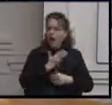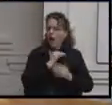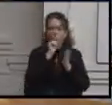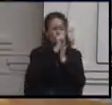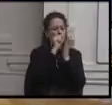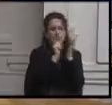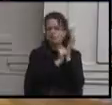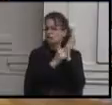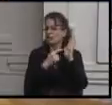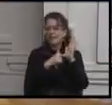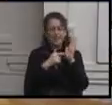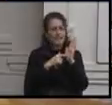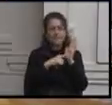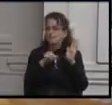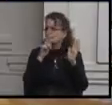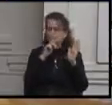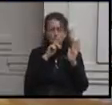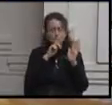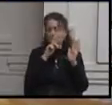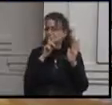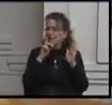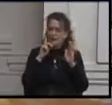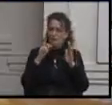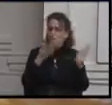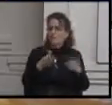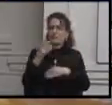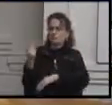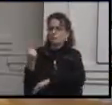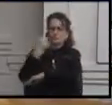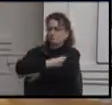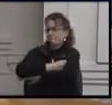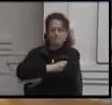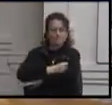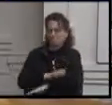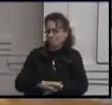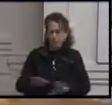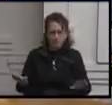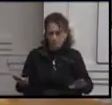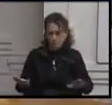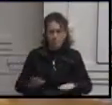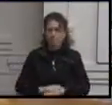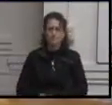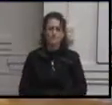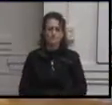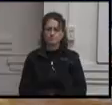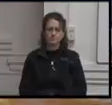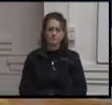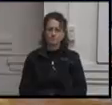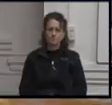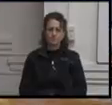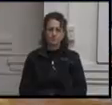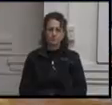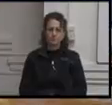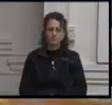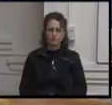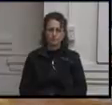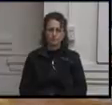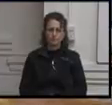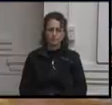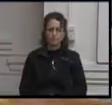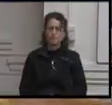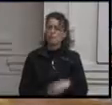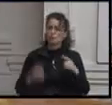the select board's agenda. Rather, as I said at the beginning of the presentation, there has